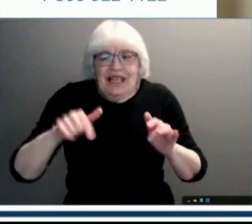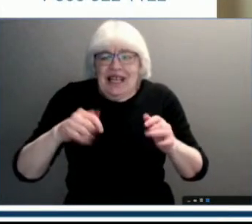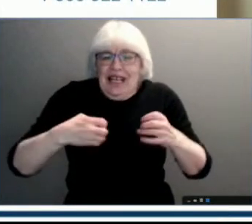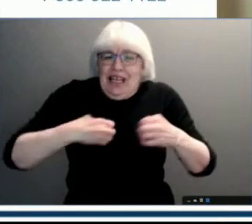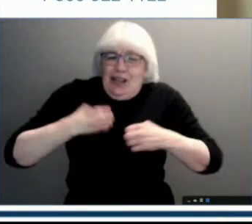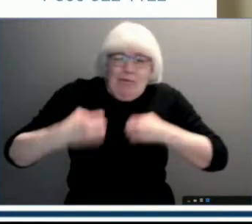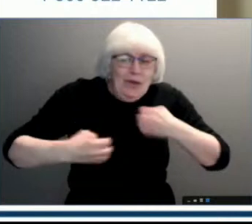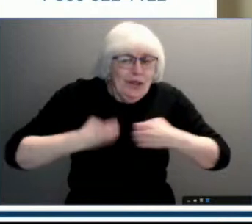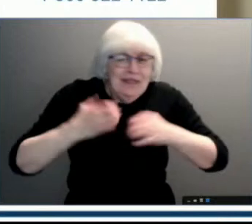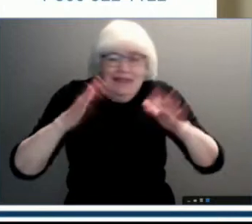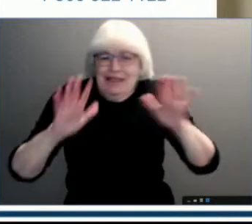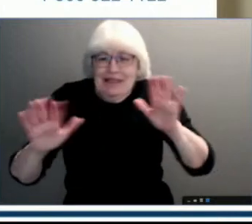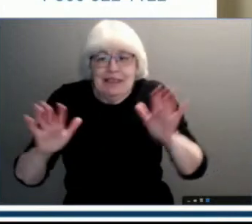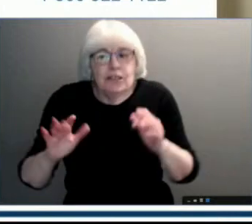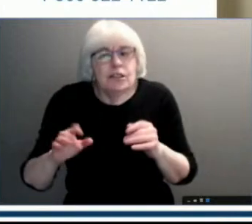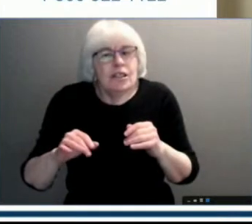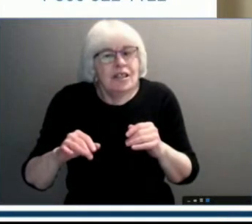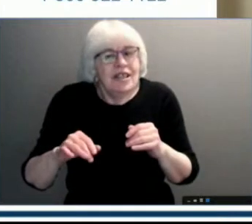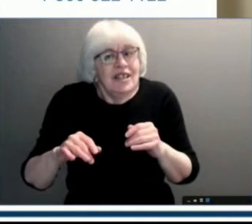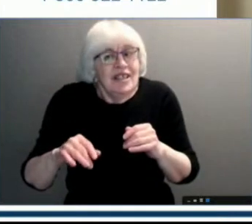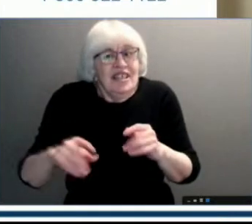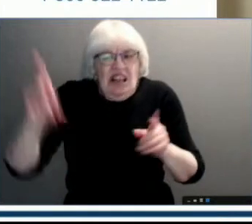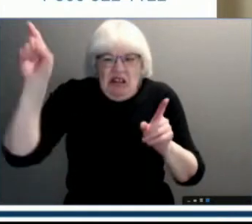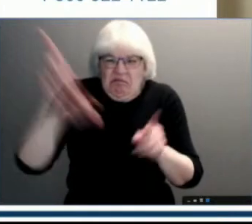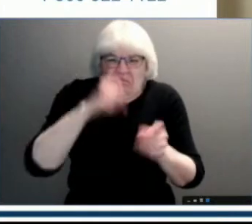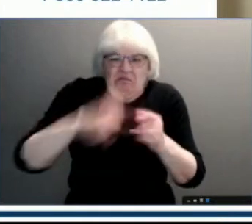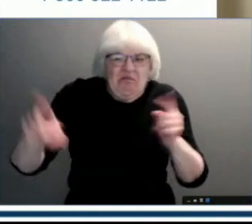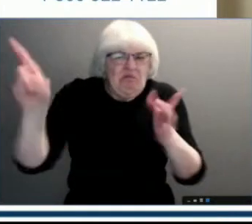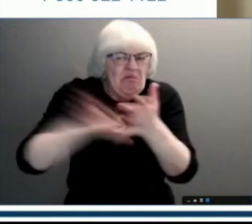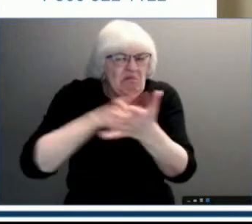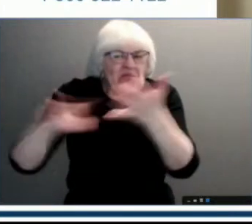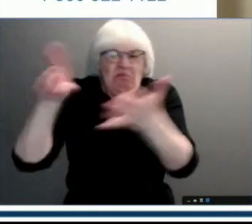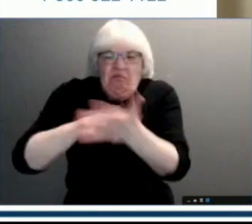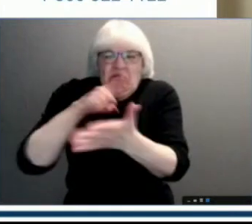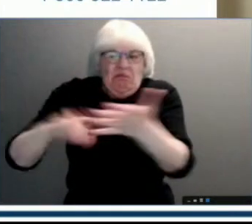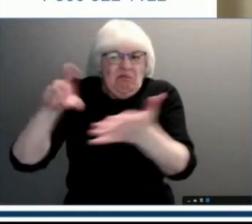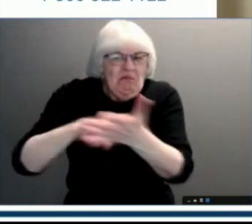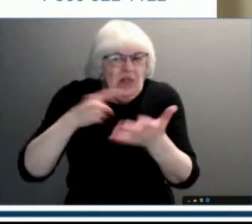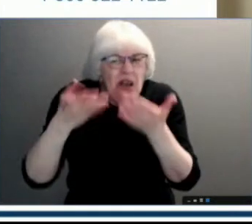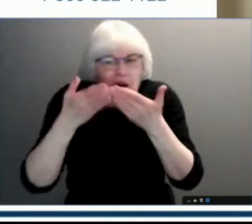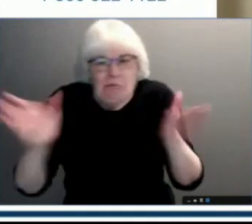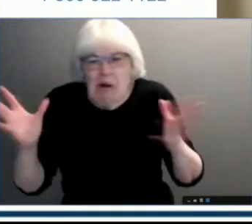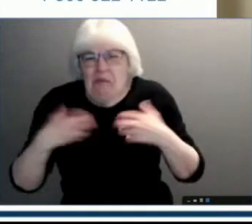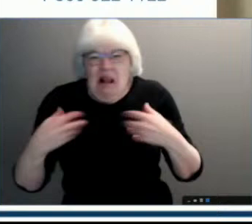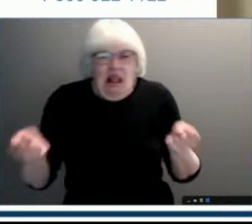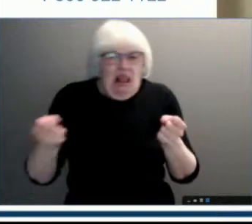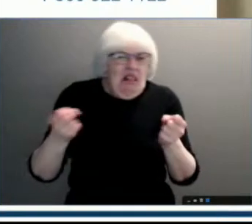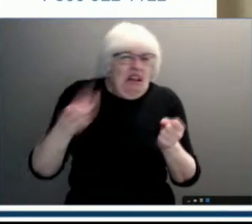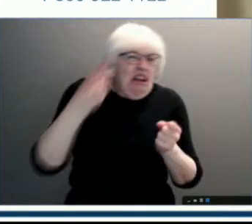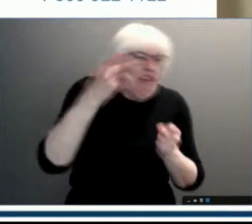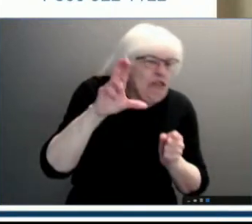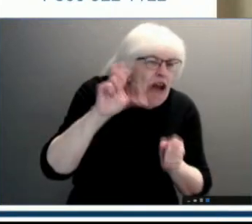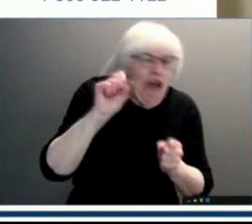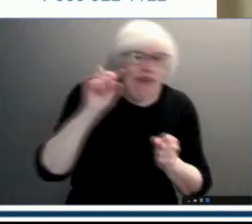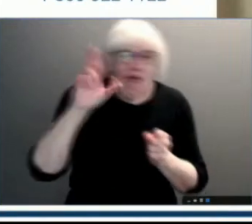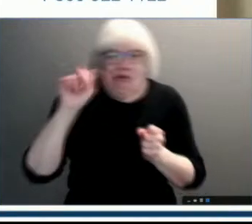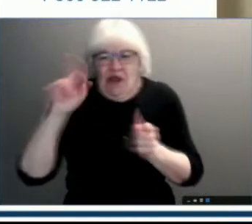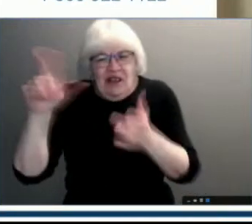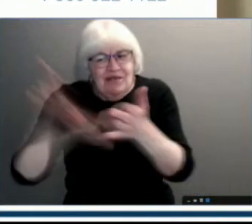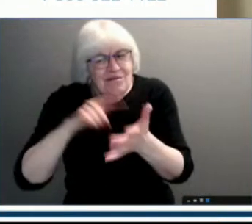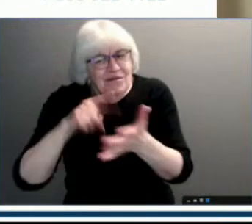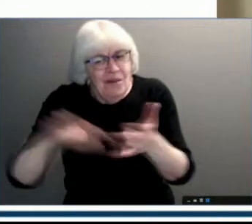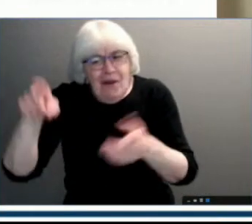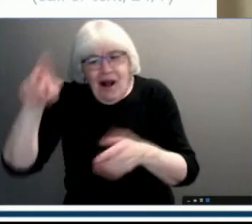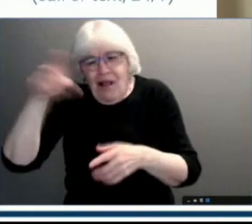to criticize and question Dr. Strang and Public Health, the team that has led us quite successfully through the